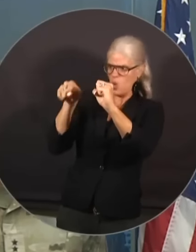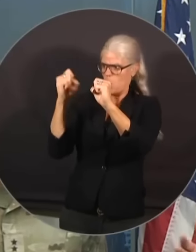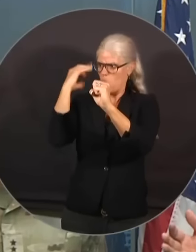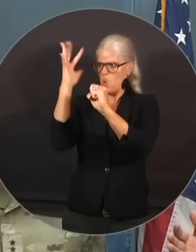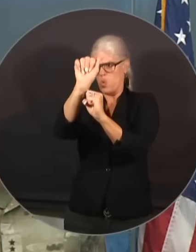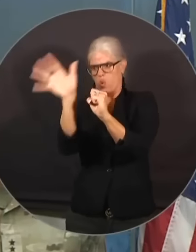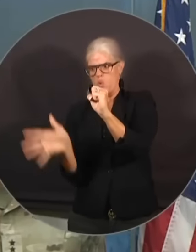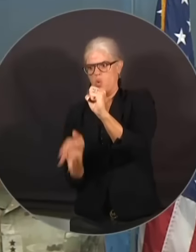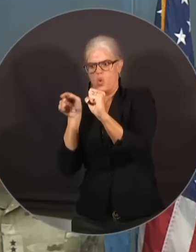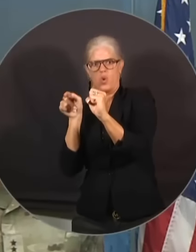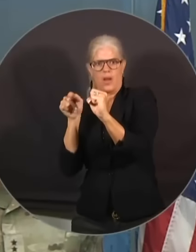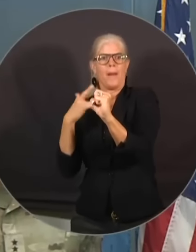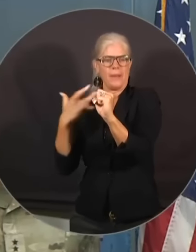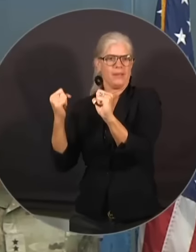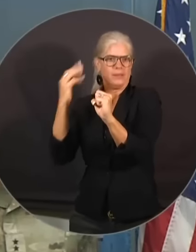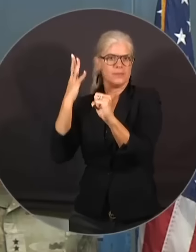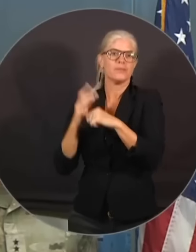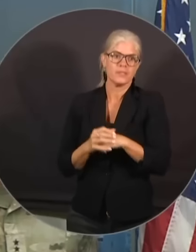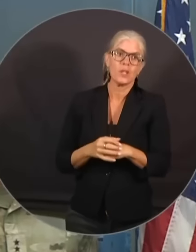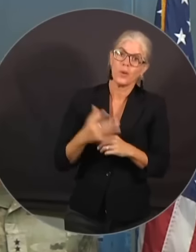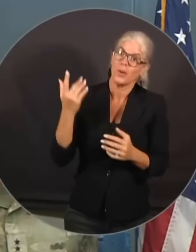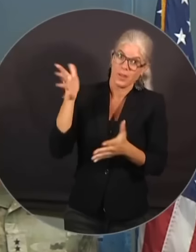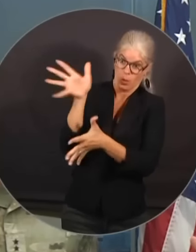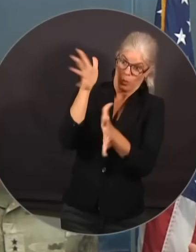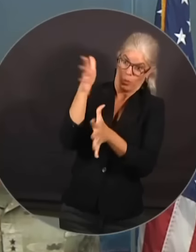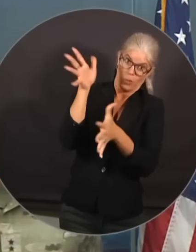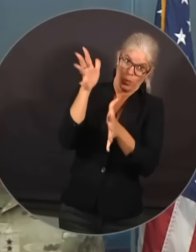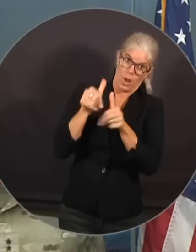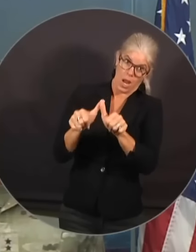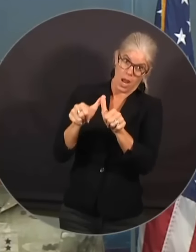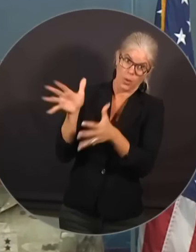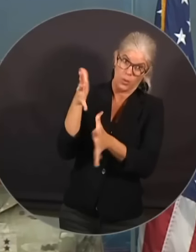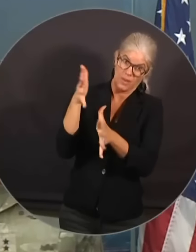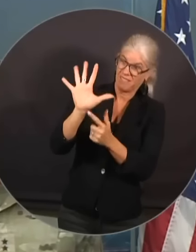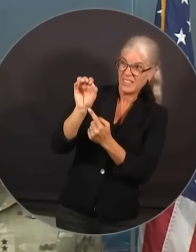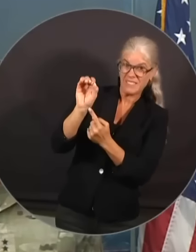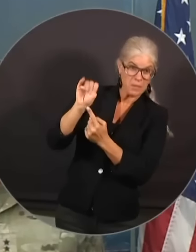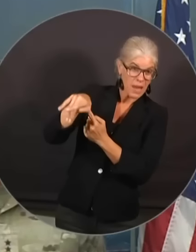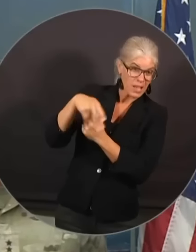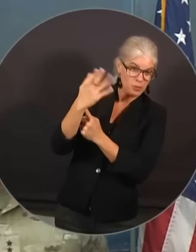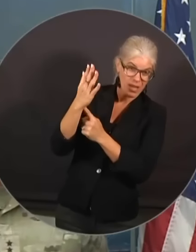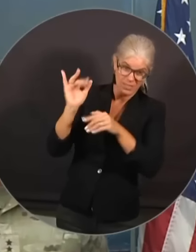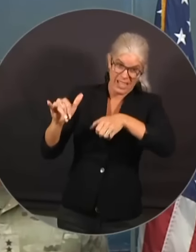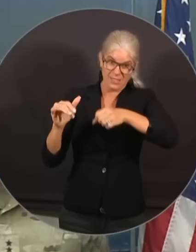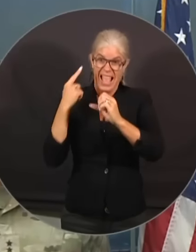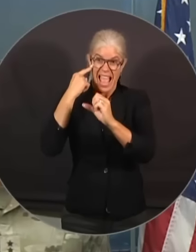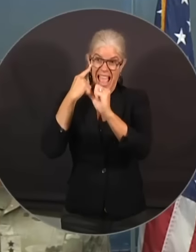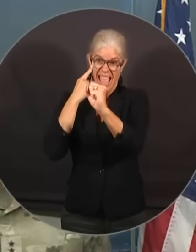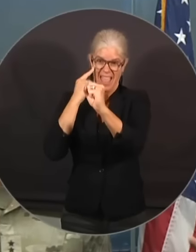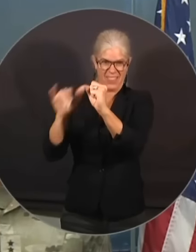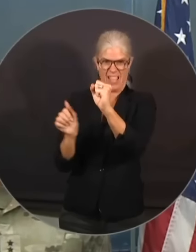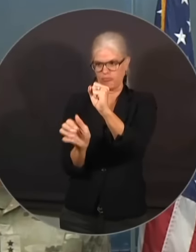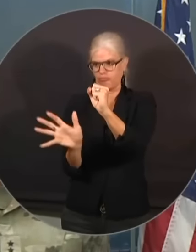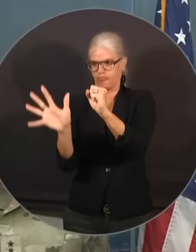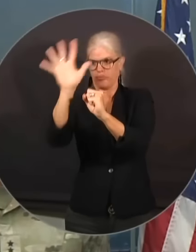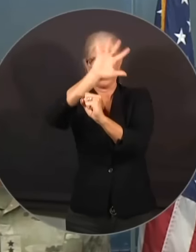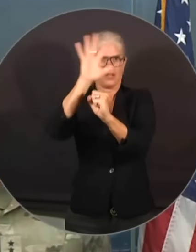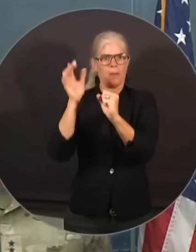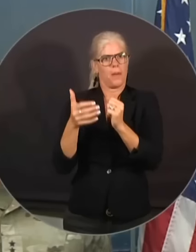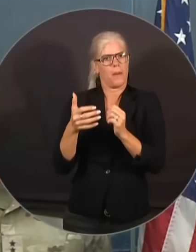so you're going to have hurricane force winds for probably 50 miles outside of the eye of the storm. And then you're going to continue to